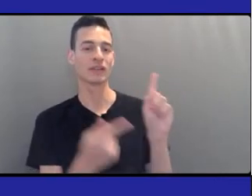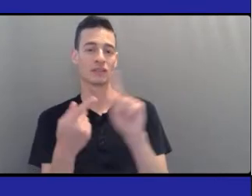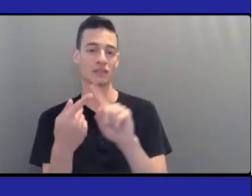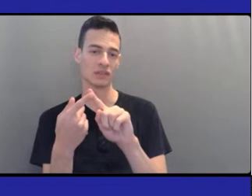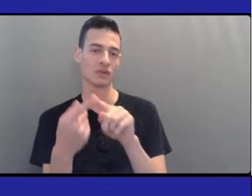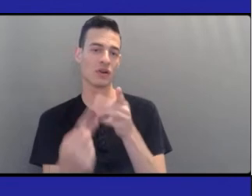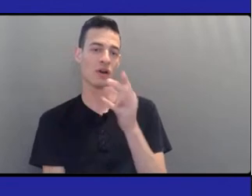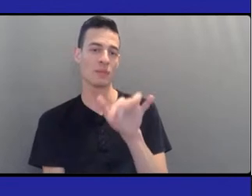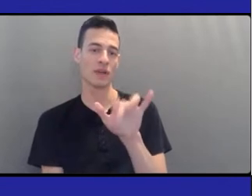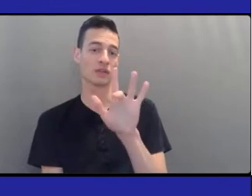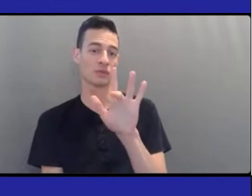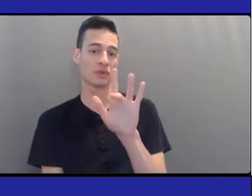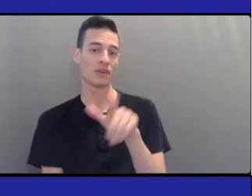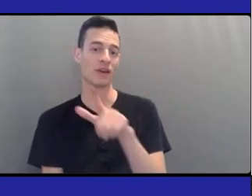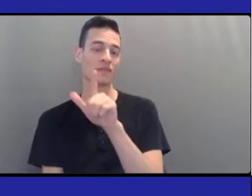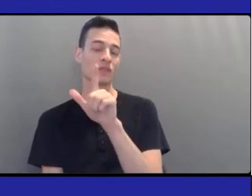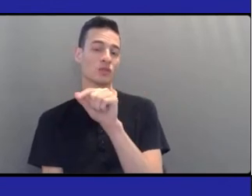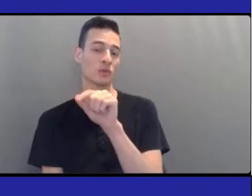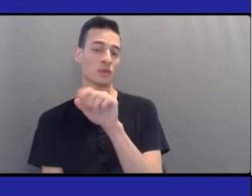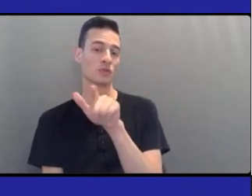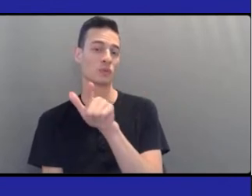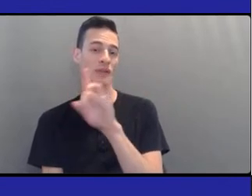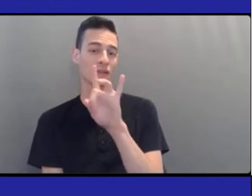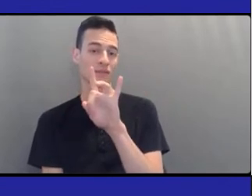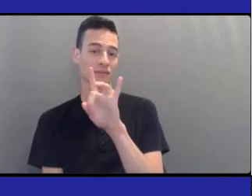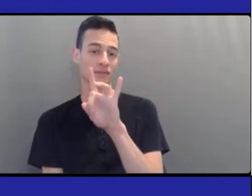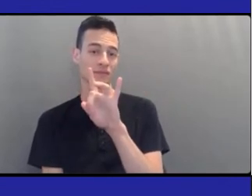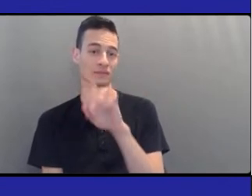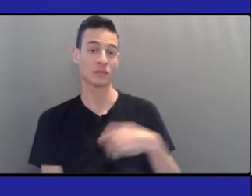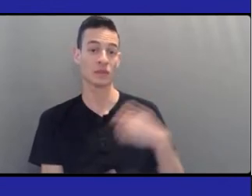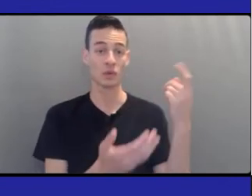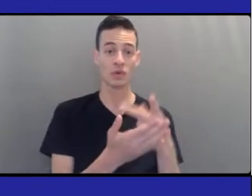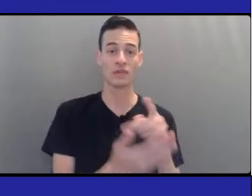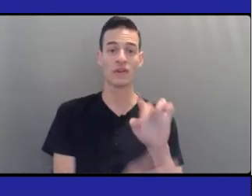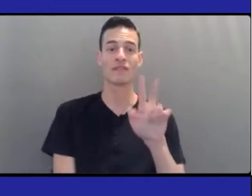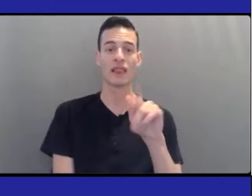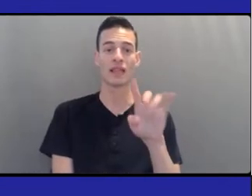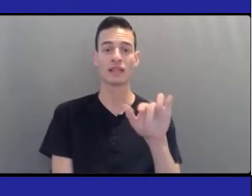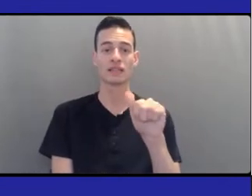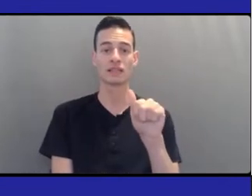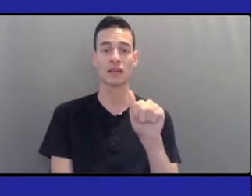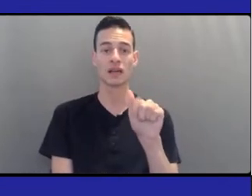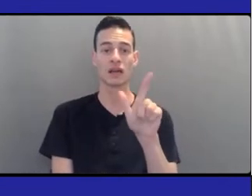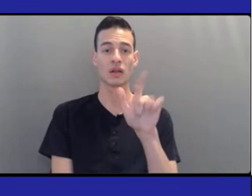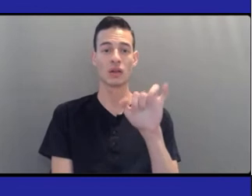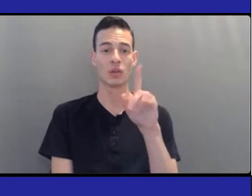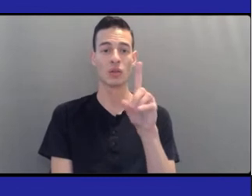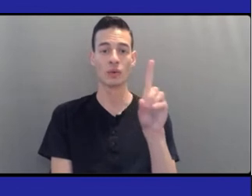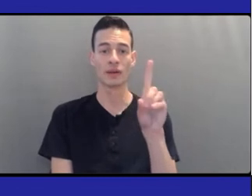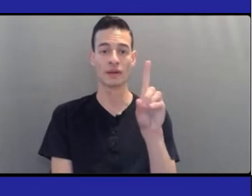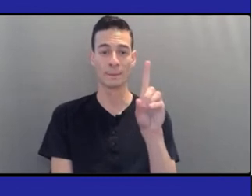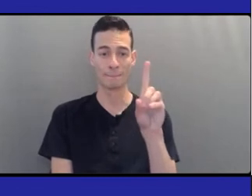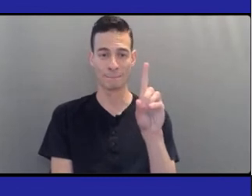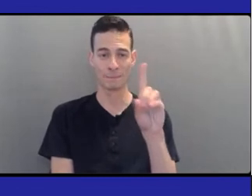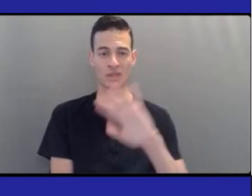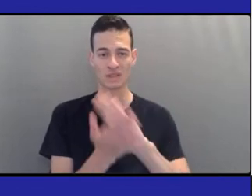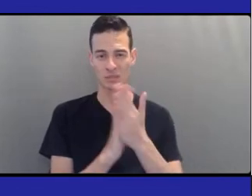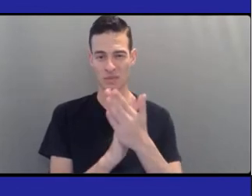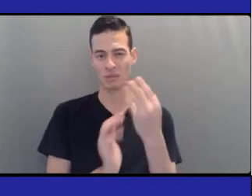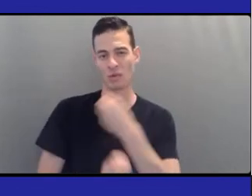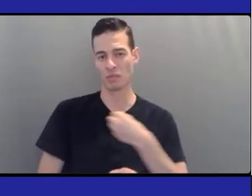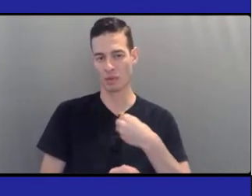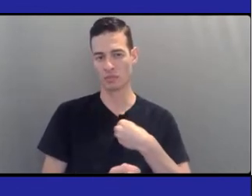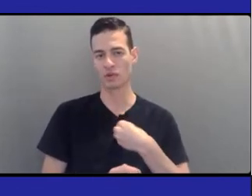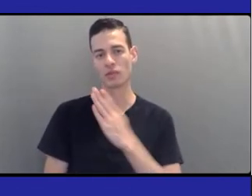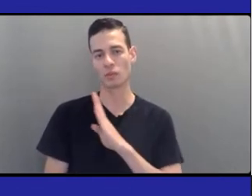25th, 2028. Approving Valencia M. Lloyd to be a member of the Board of Directors of the subsidiary Public